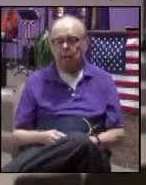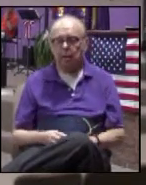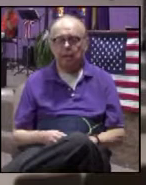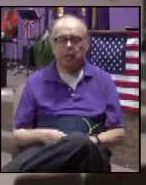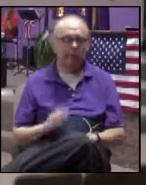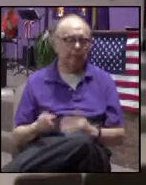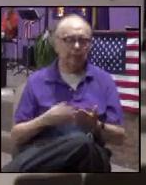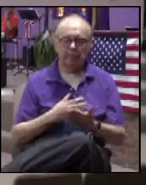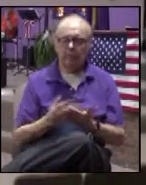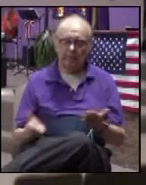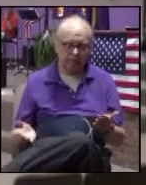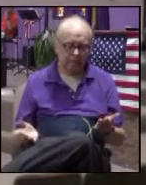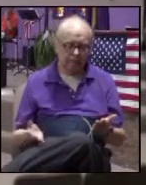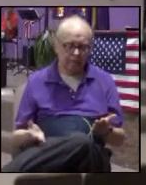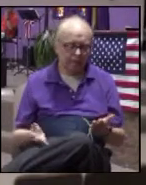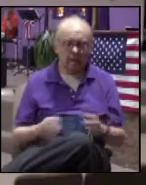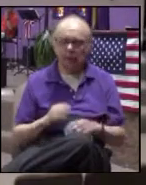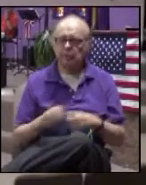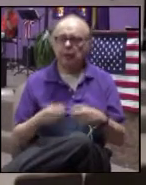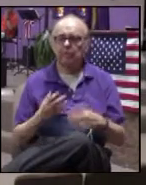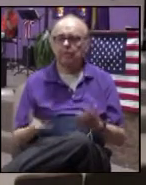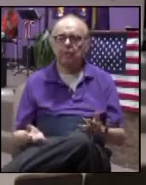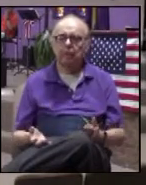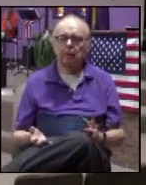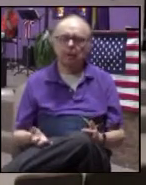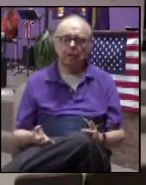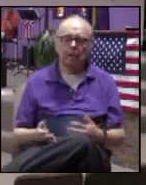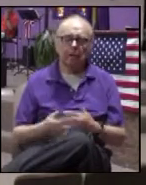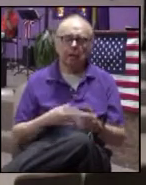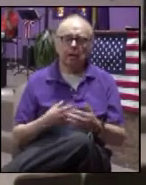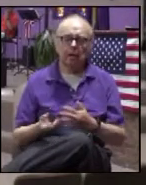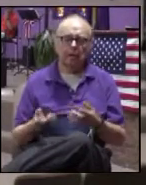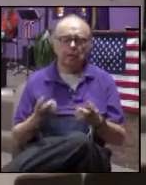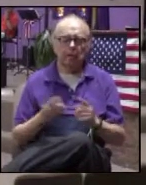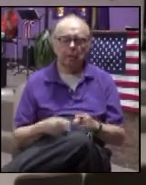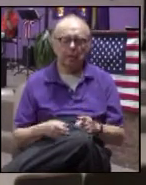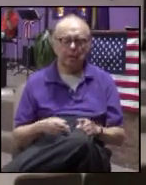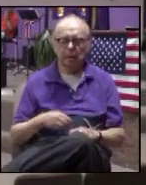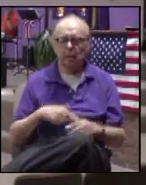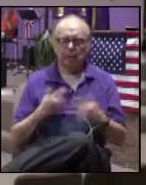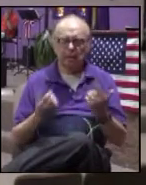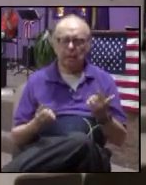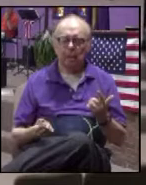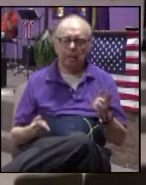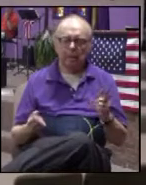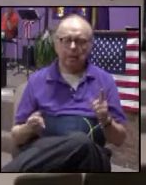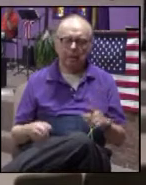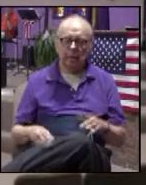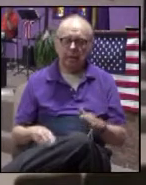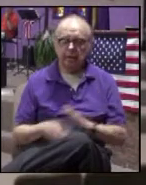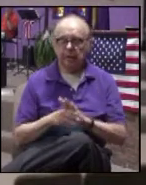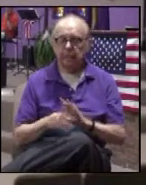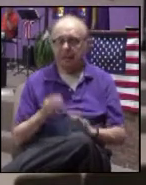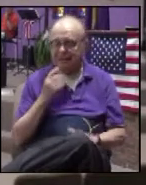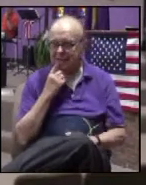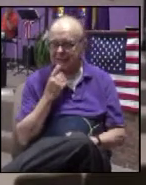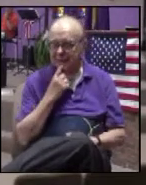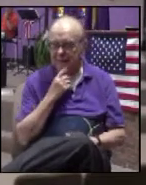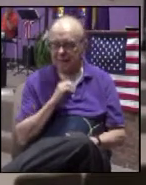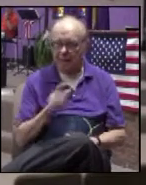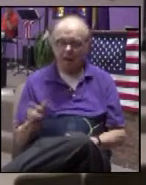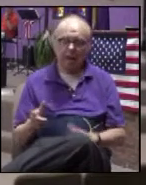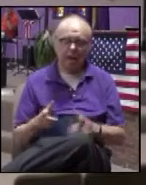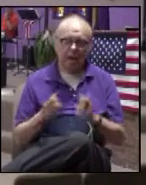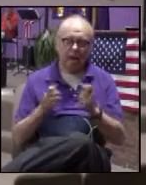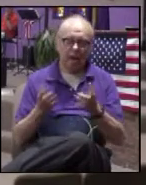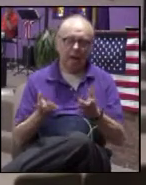down into addiction, I slipped into this, I slipped into that. It doesn't matter what it is. Life kicks you in the teeth, and then we're all of a sudden wanting